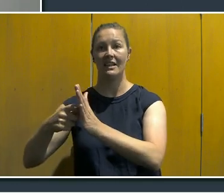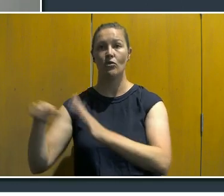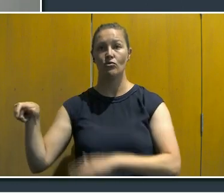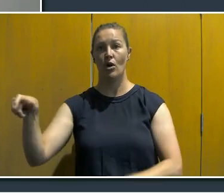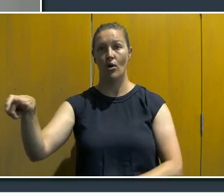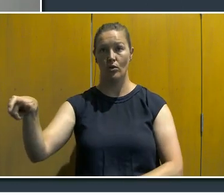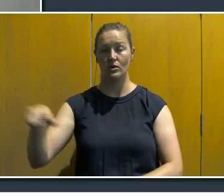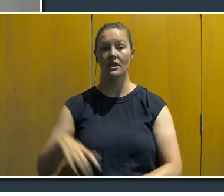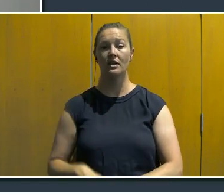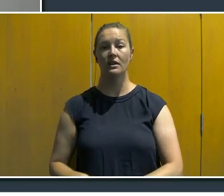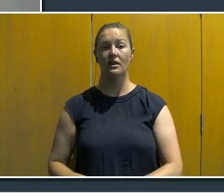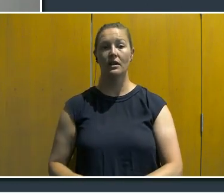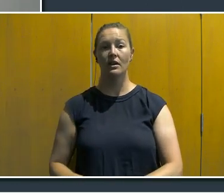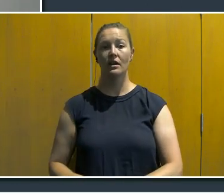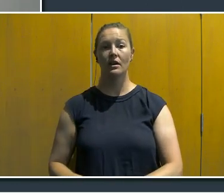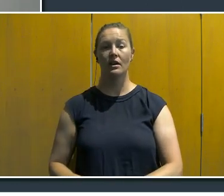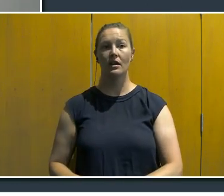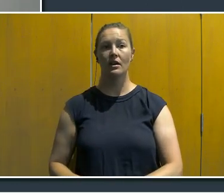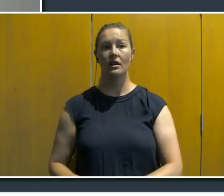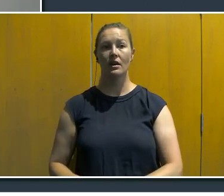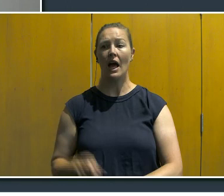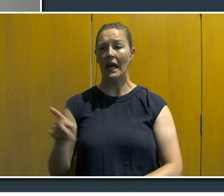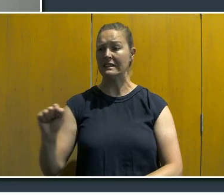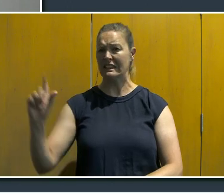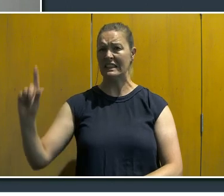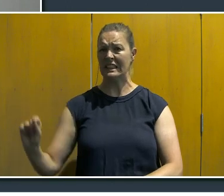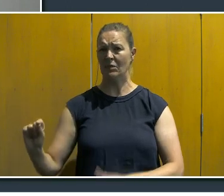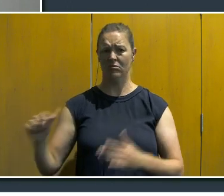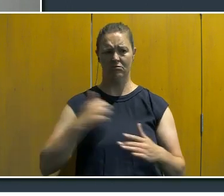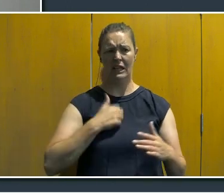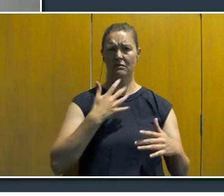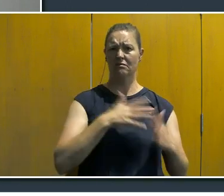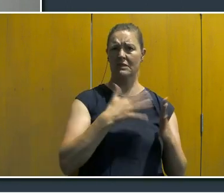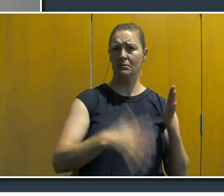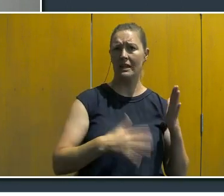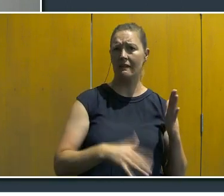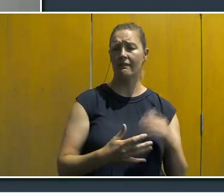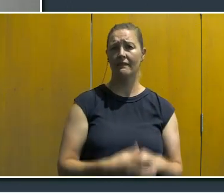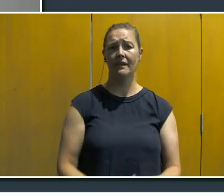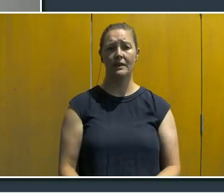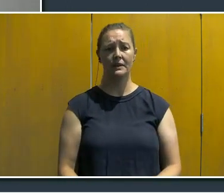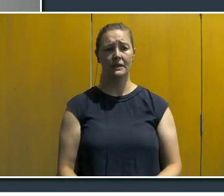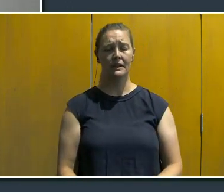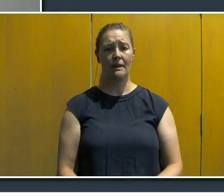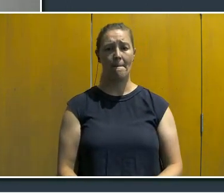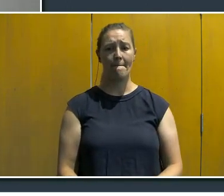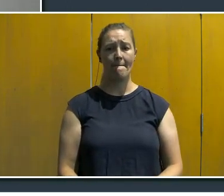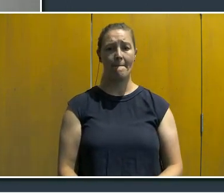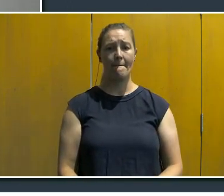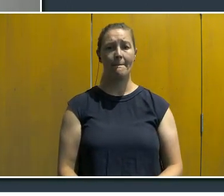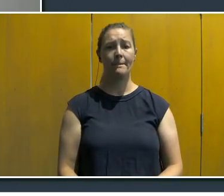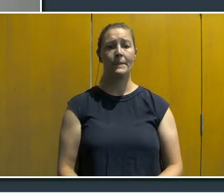for, and he's getting a bargain compared to me. Now you sent out a